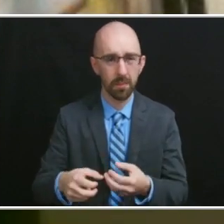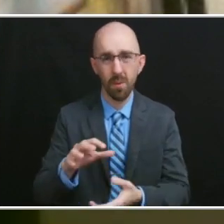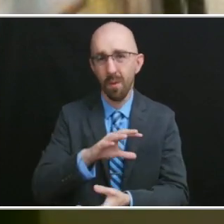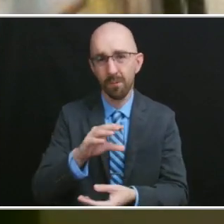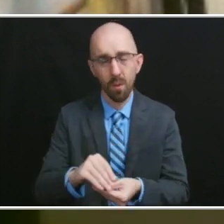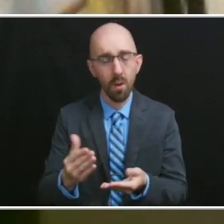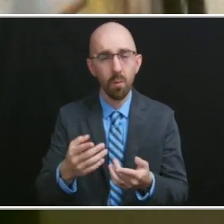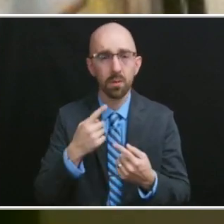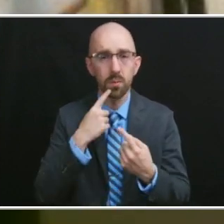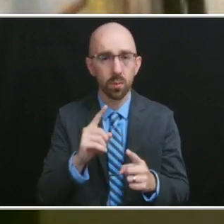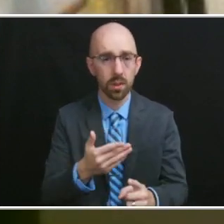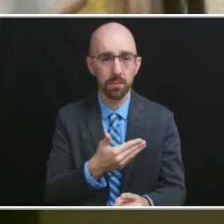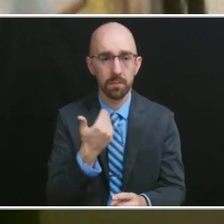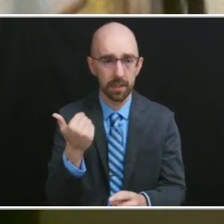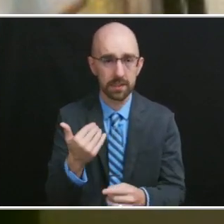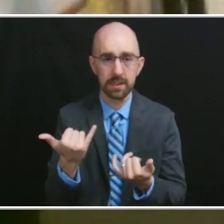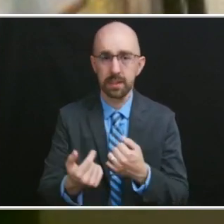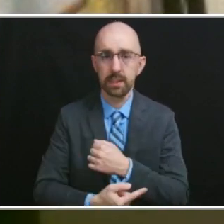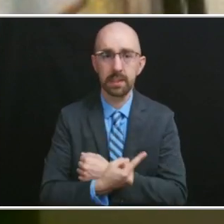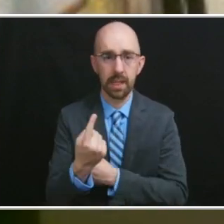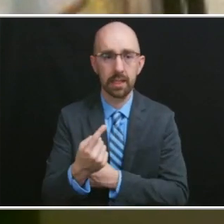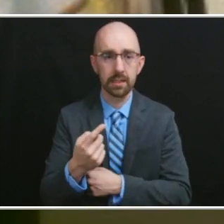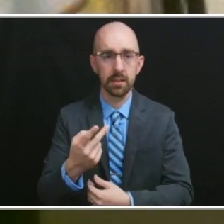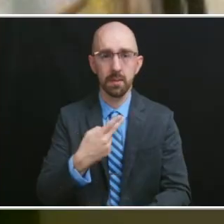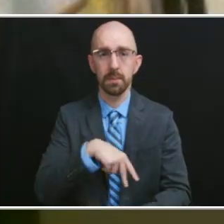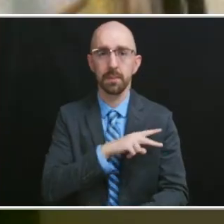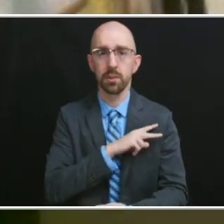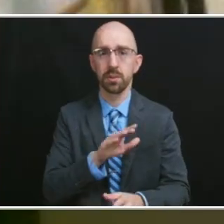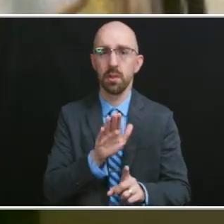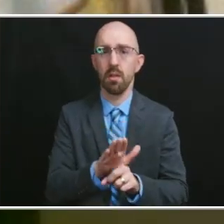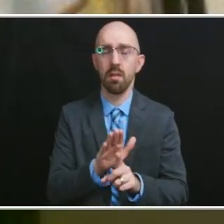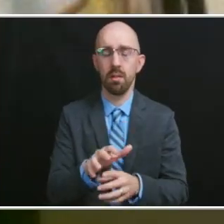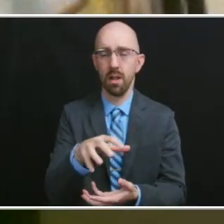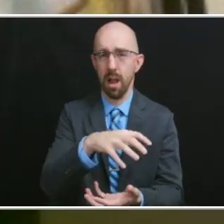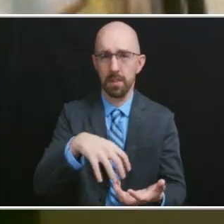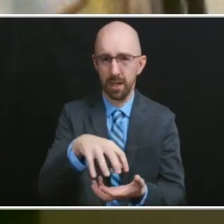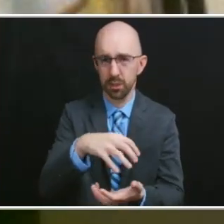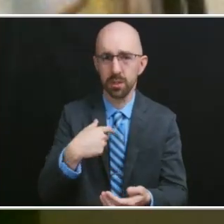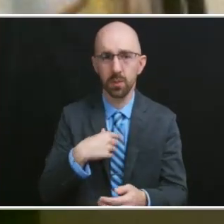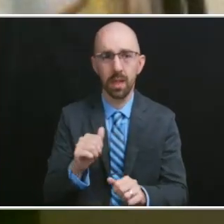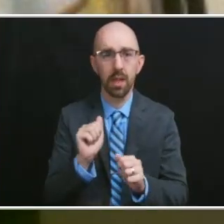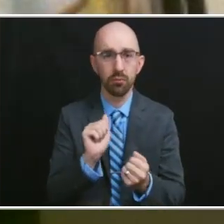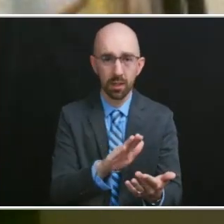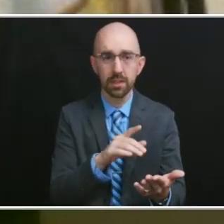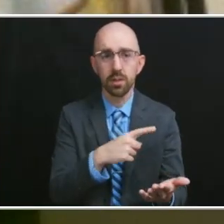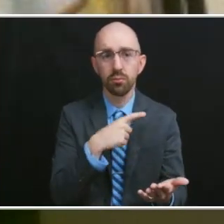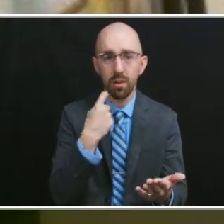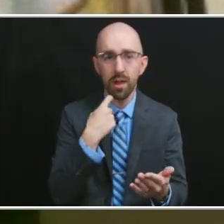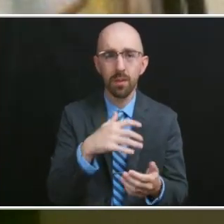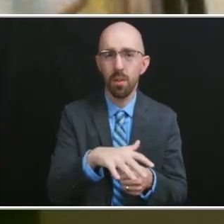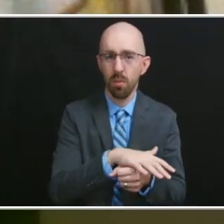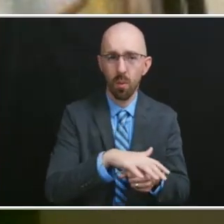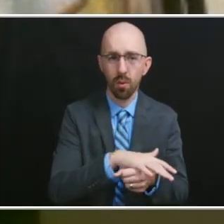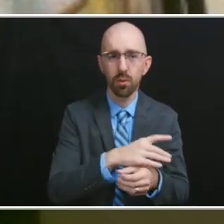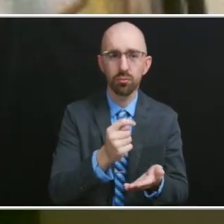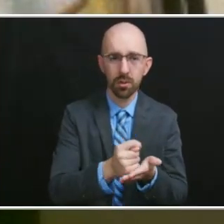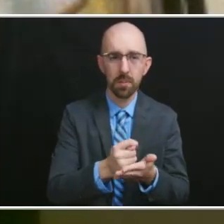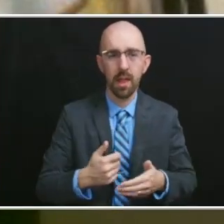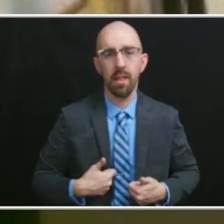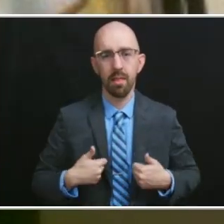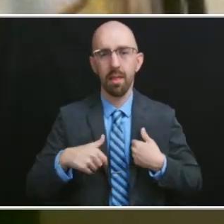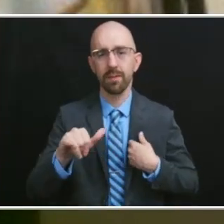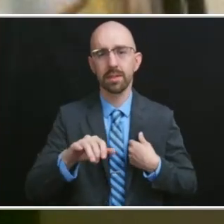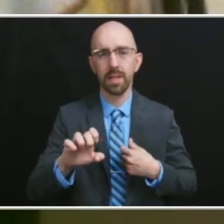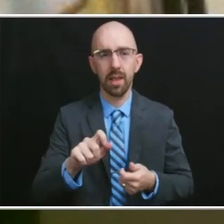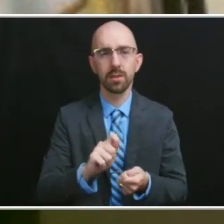what's working best these days is a personalized combination approach. We address the dryness with local treatments and lifestyle changes, and at the